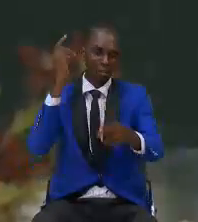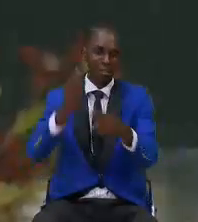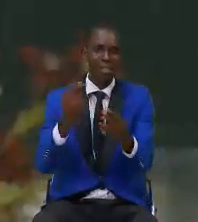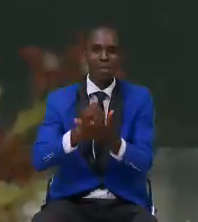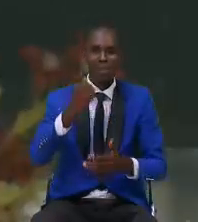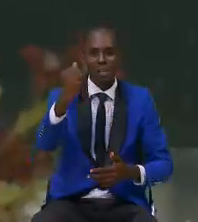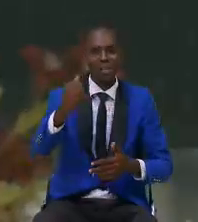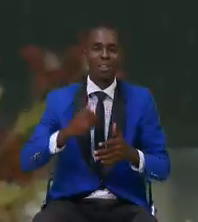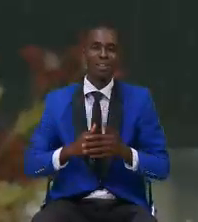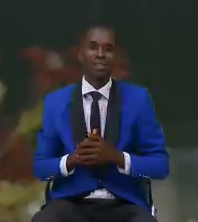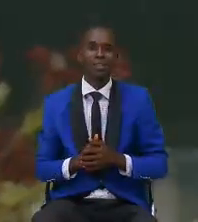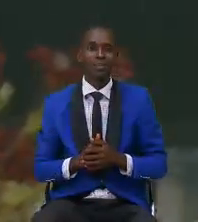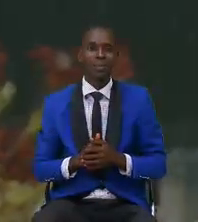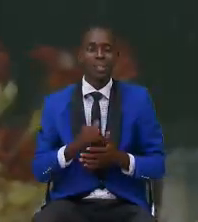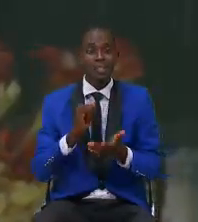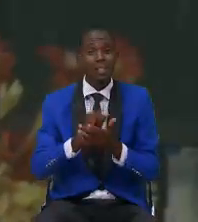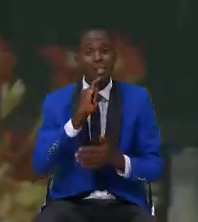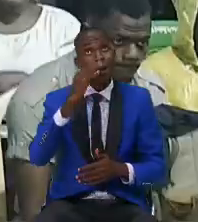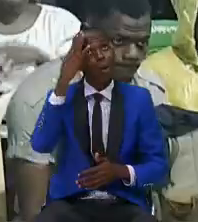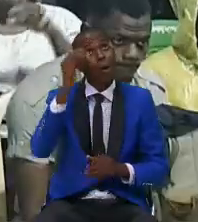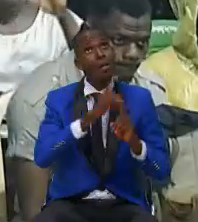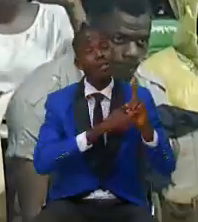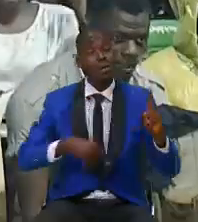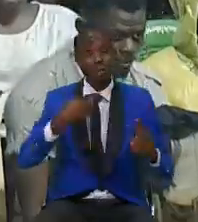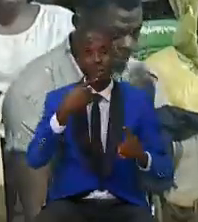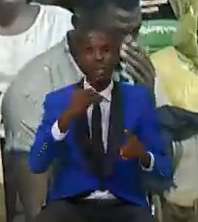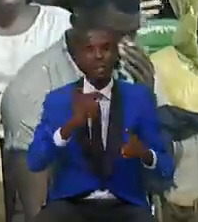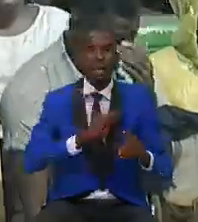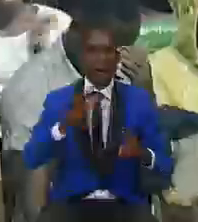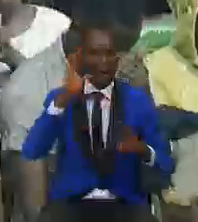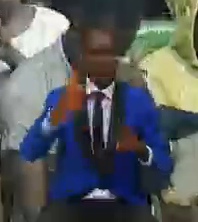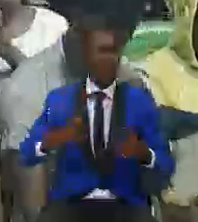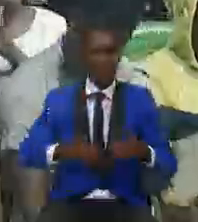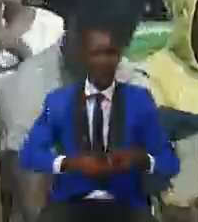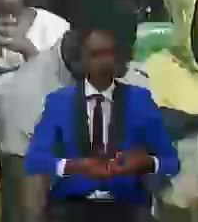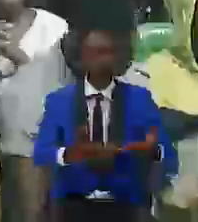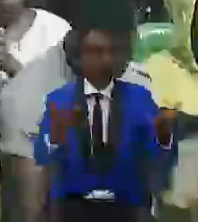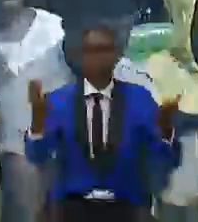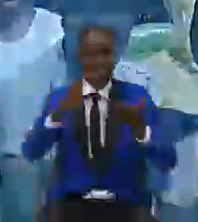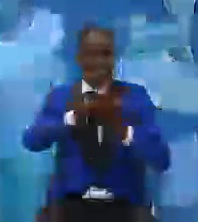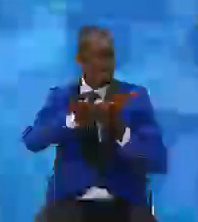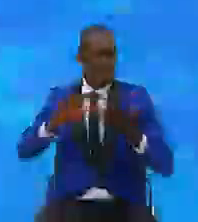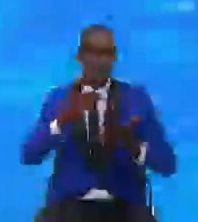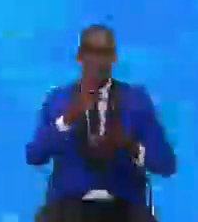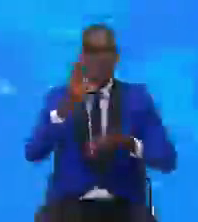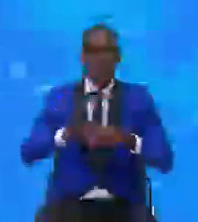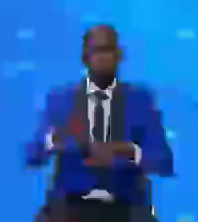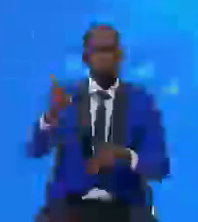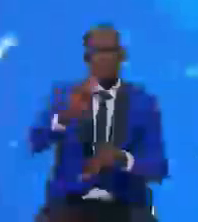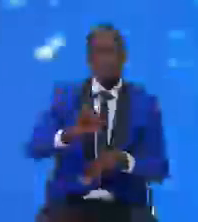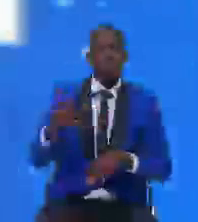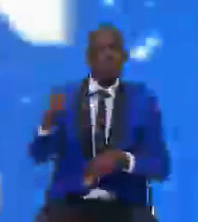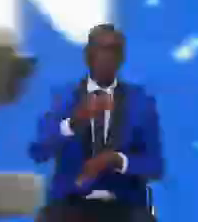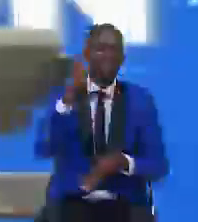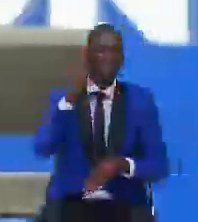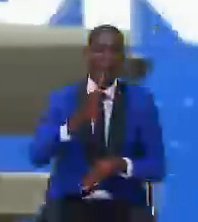be taken away from your life in Jesus' name. That's why the Lord said, I will sprinkle clean